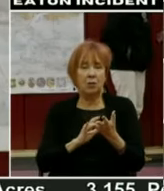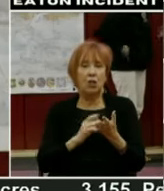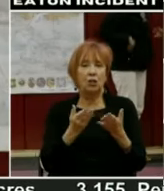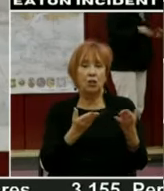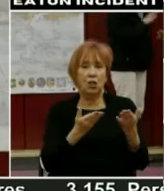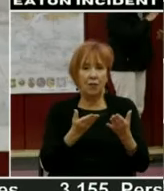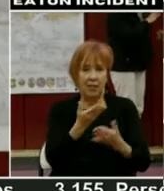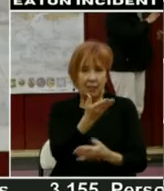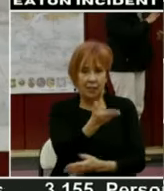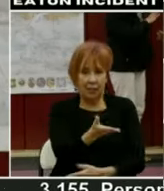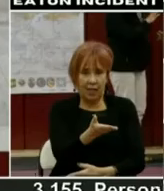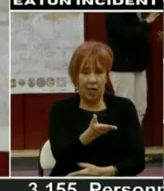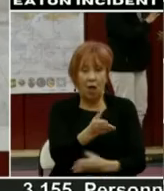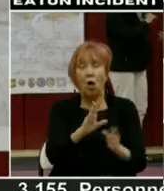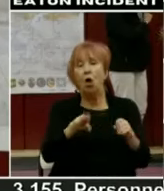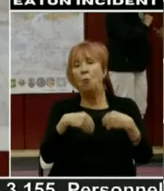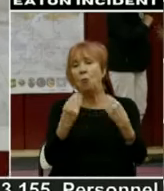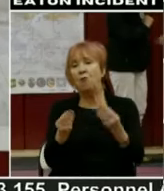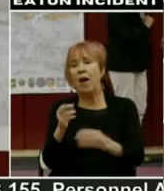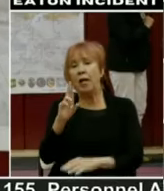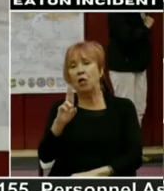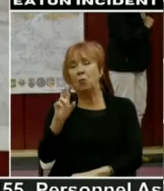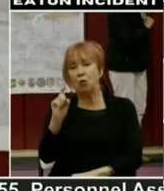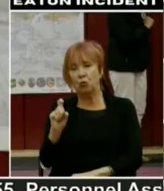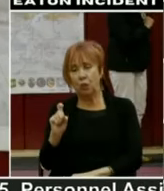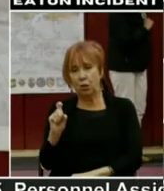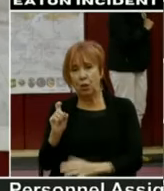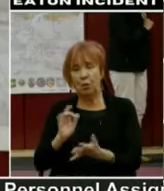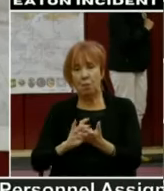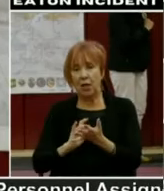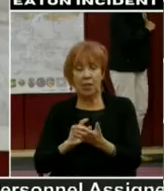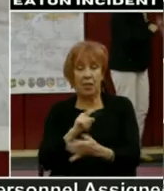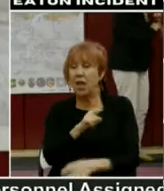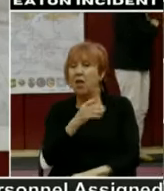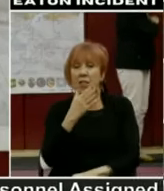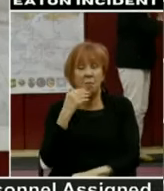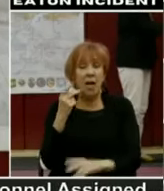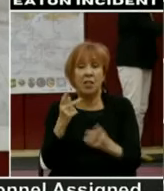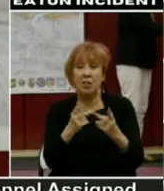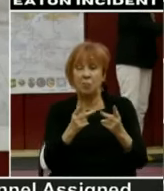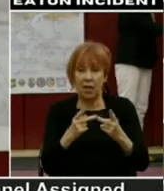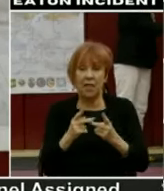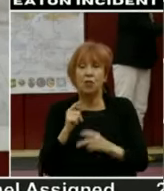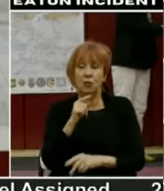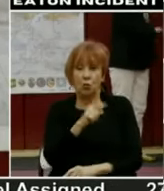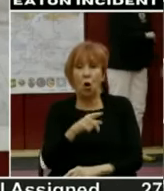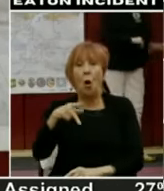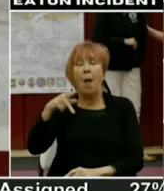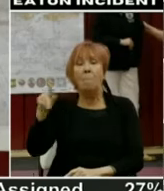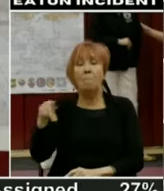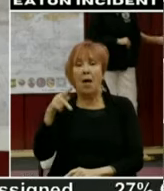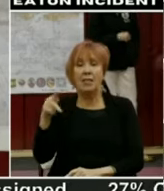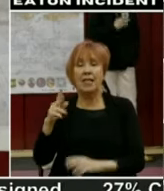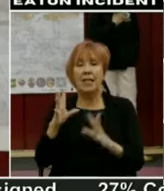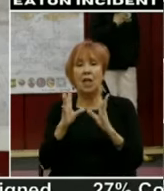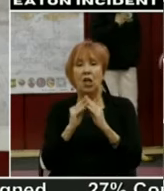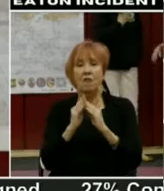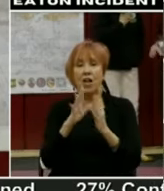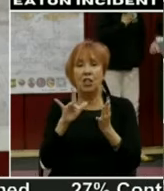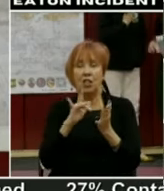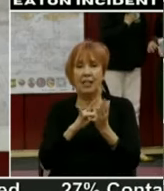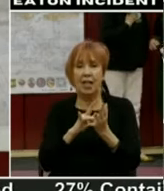provide prescription medication as needed. So the best place to go is to the Pasadena Convention Center to get your